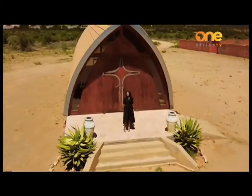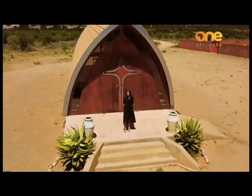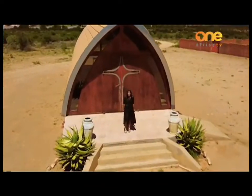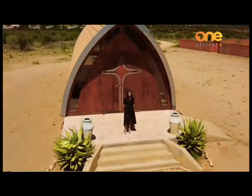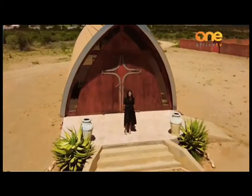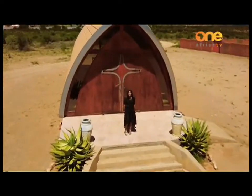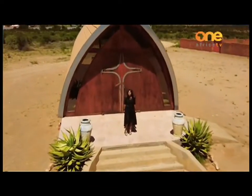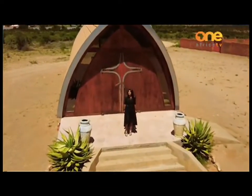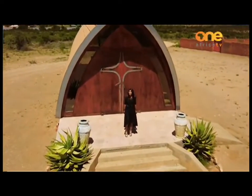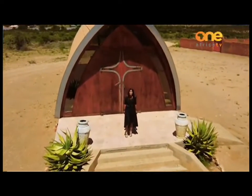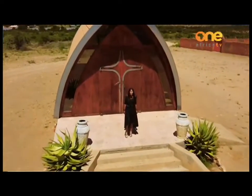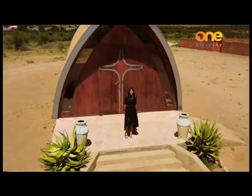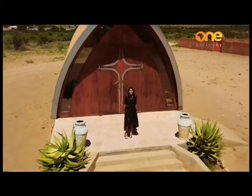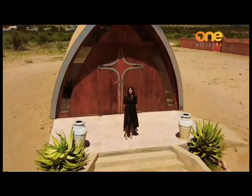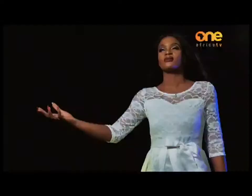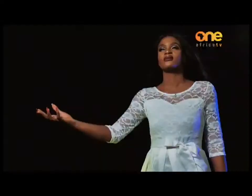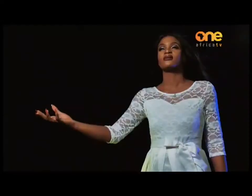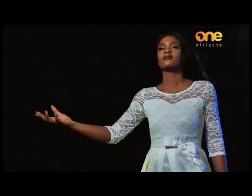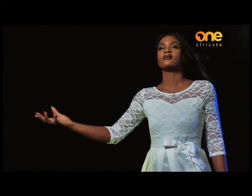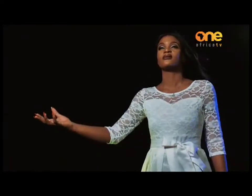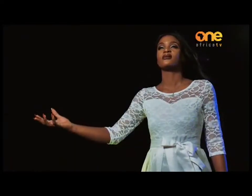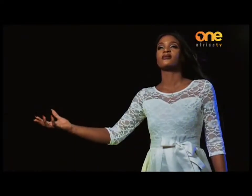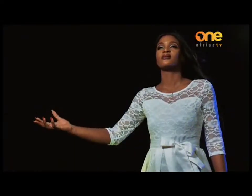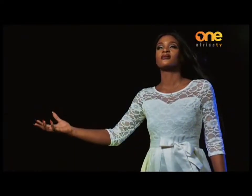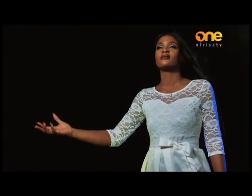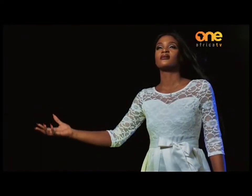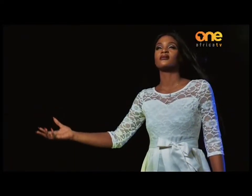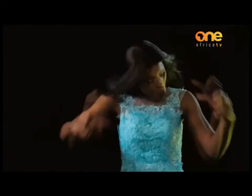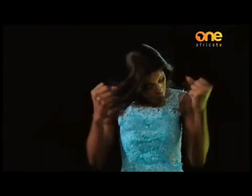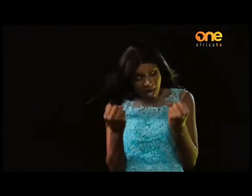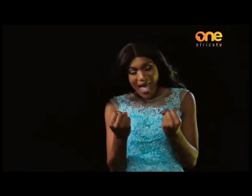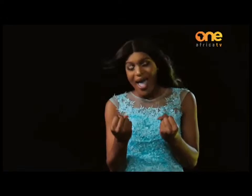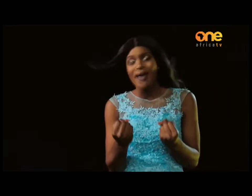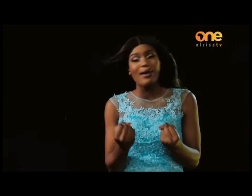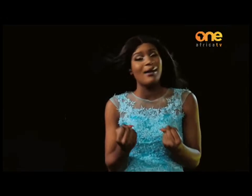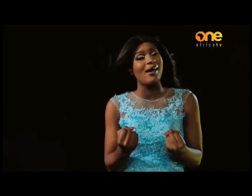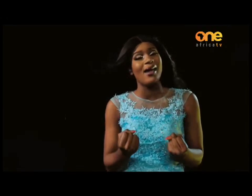Here I am, Lord, I'm right here